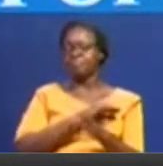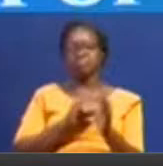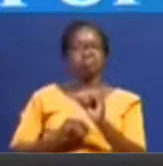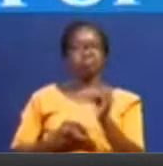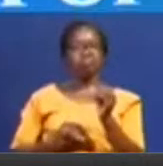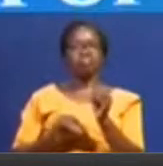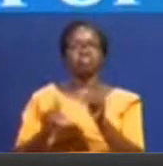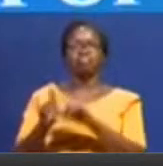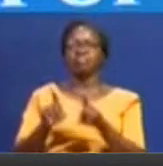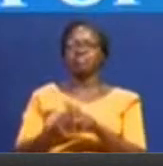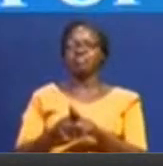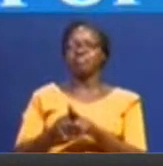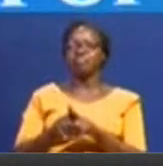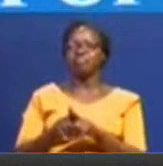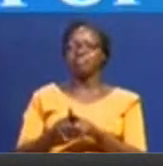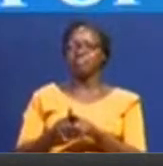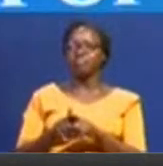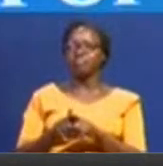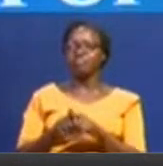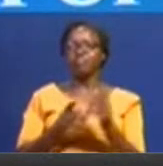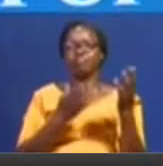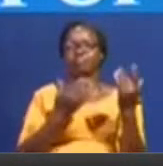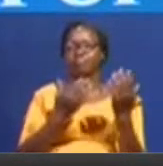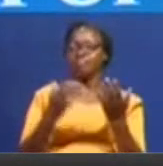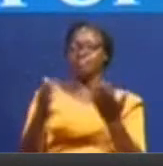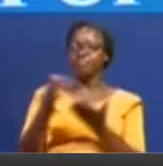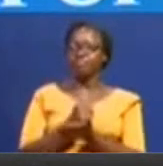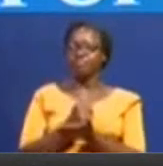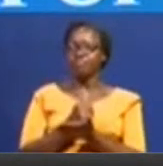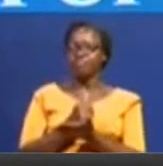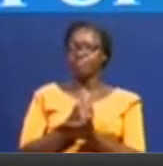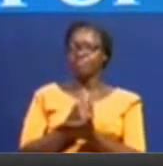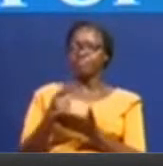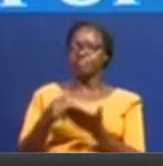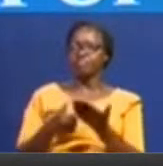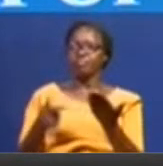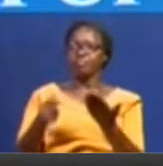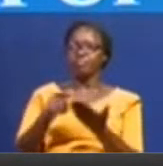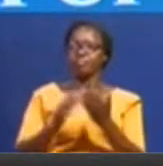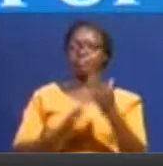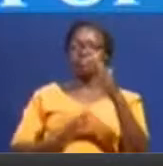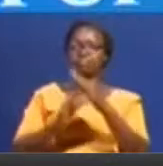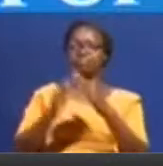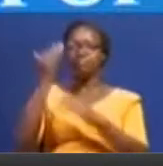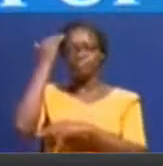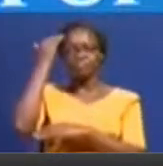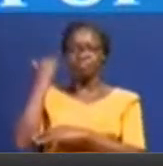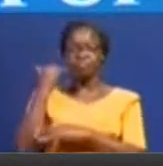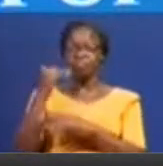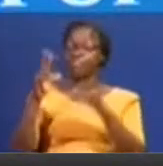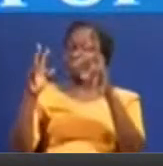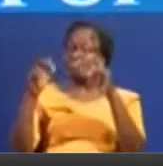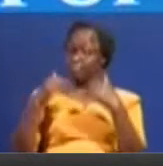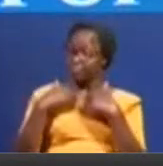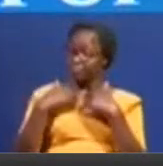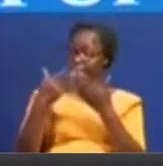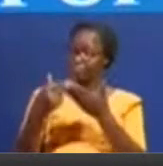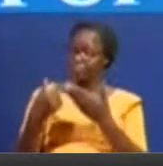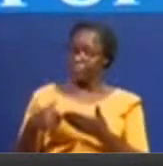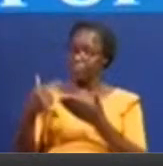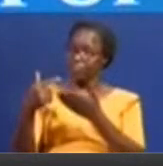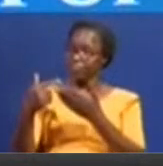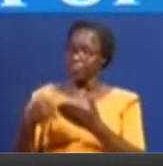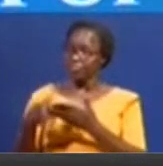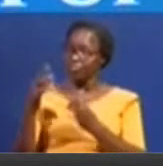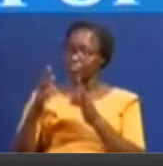I would actually be looking to adopt what is there at the Supreme Court. You have an issue, let's discuss it, and